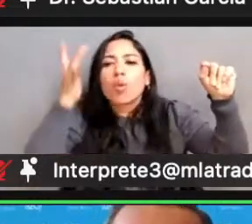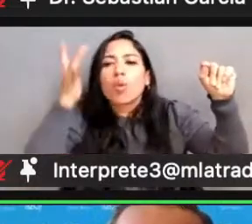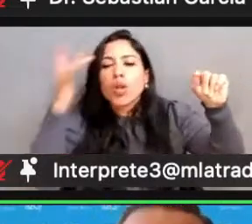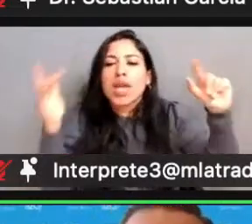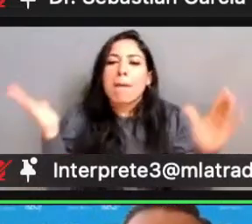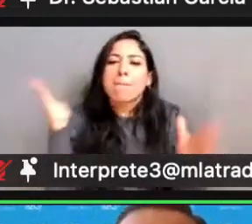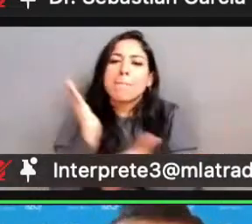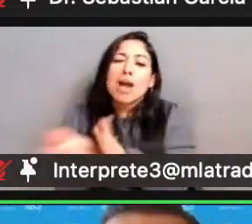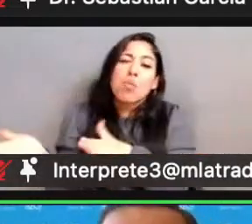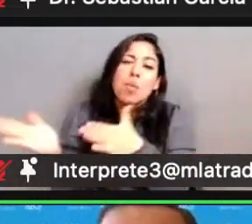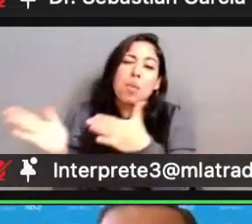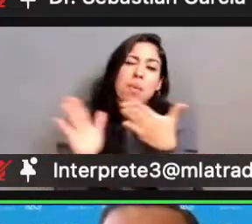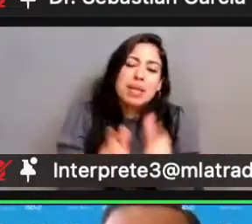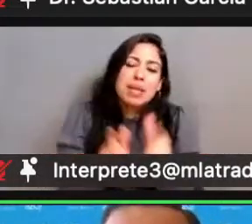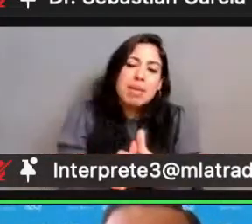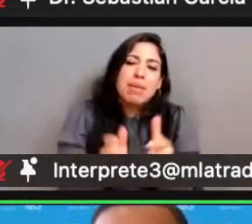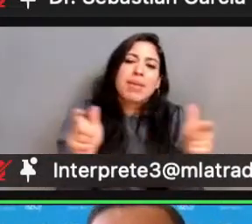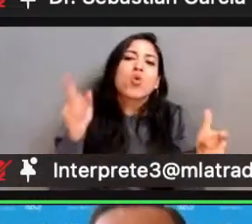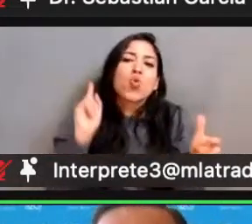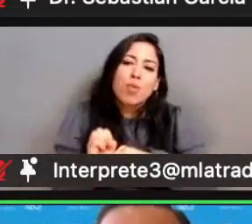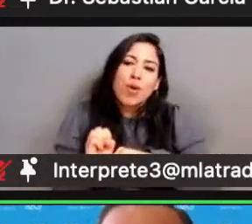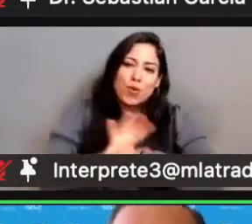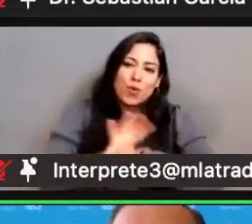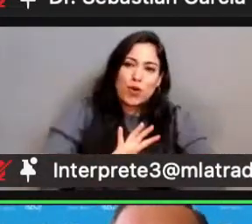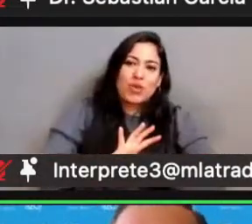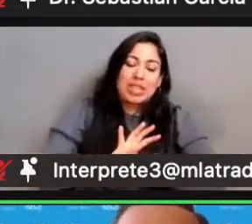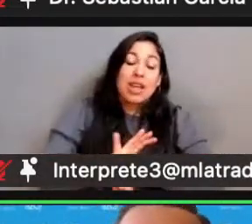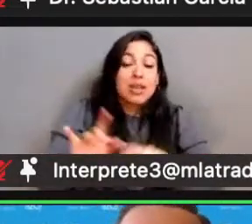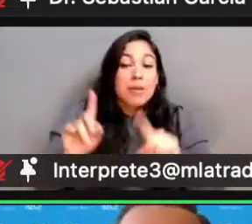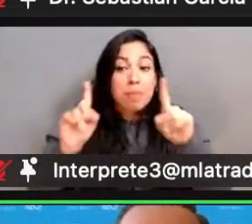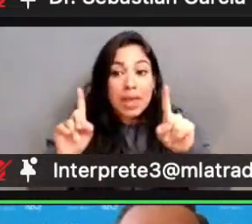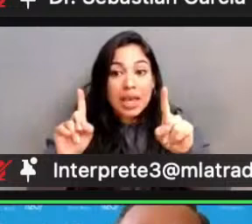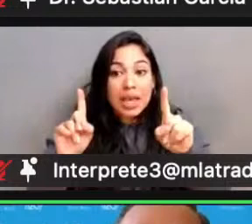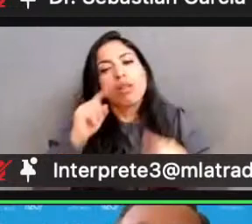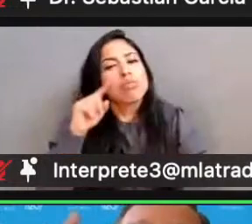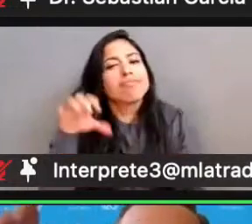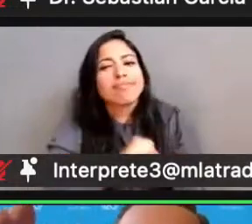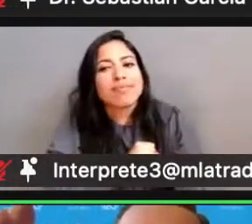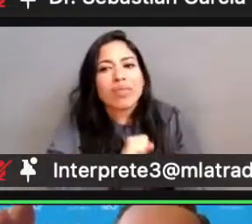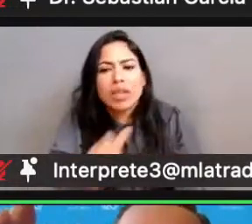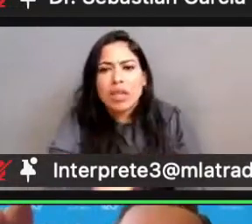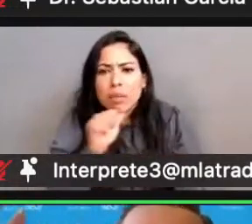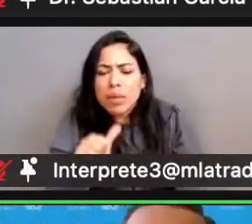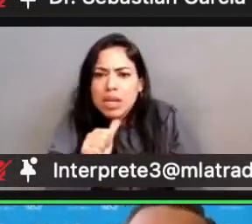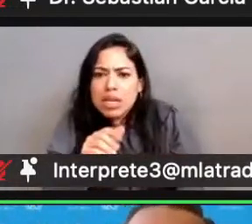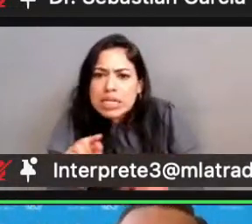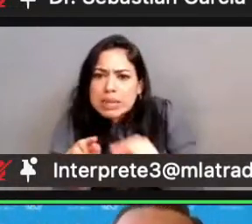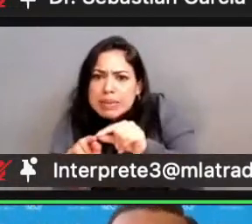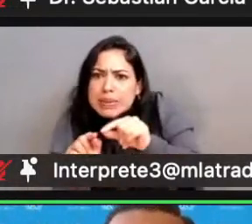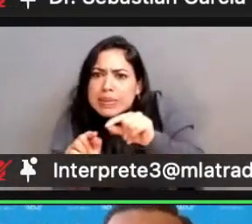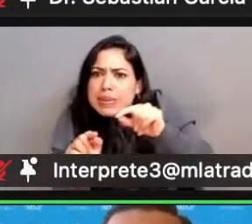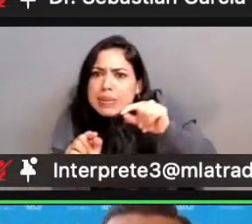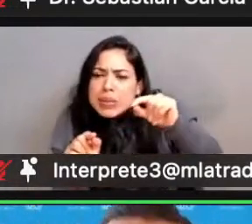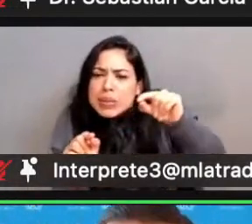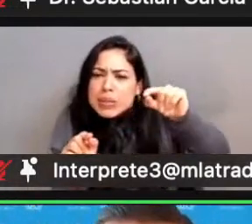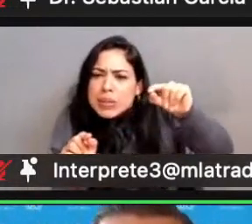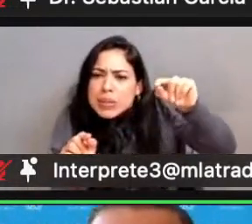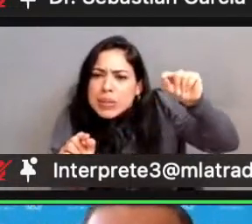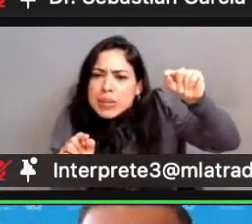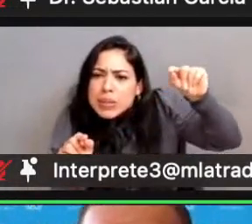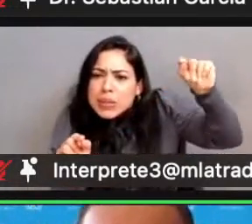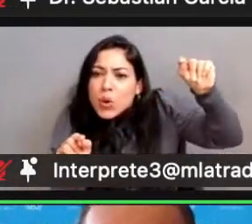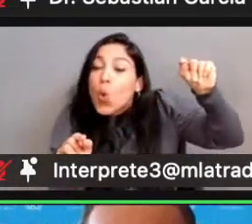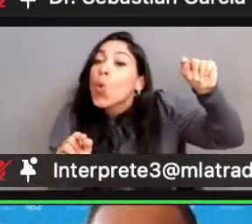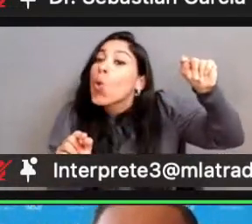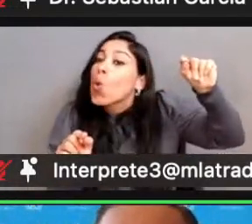deaths because of COVID. But what is most important is to see how the slope